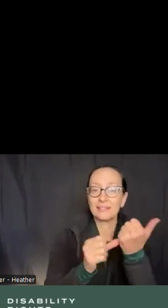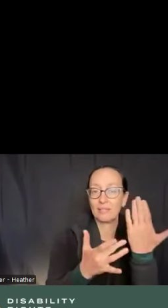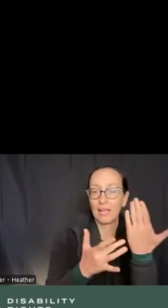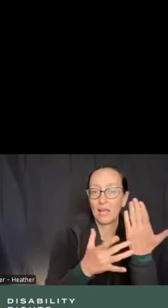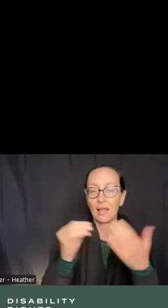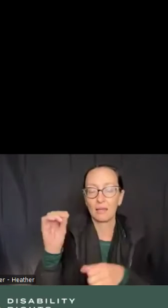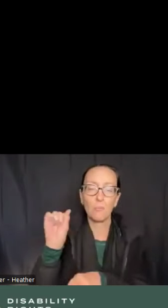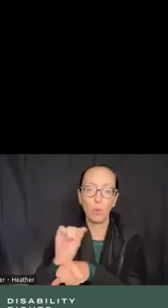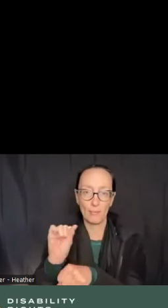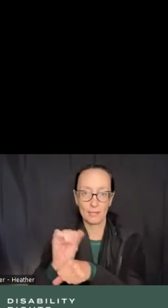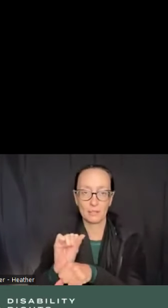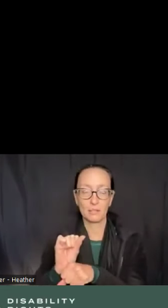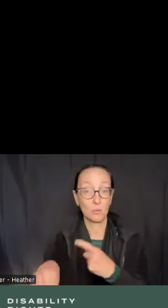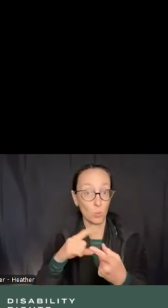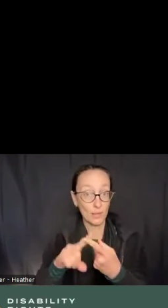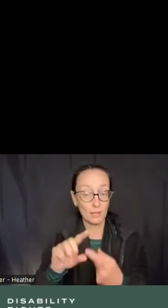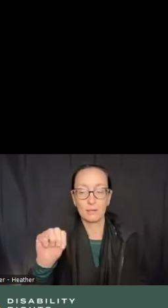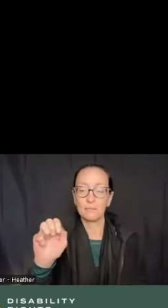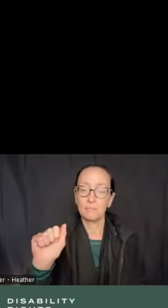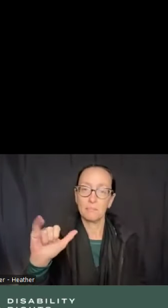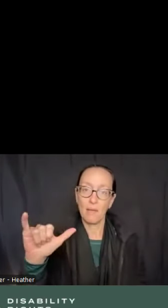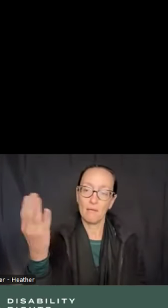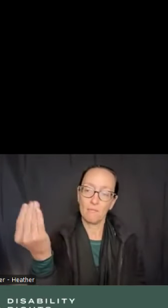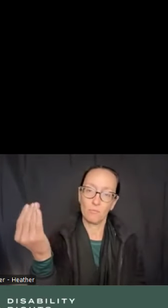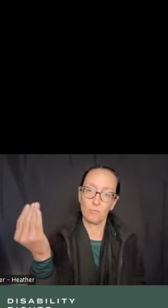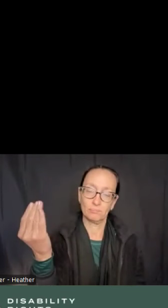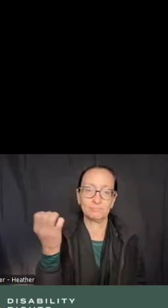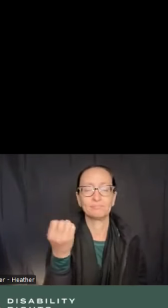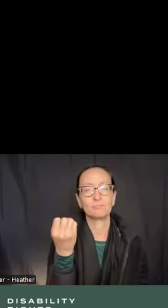Employment, and it will be on May 14th from 12 to 1.